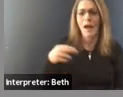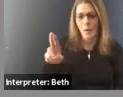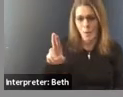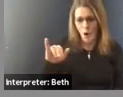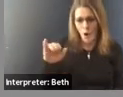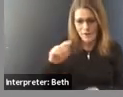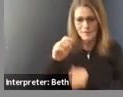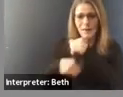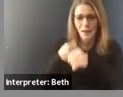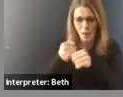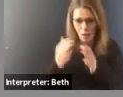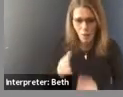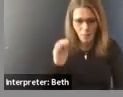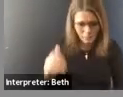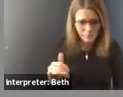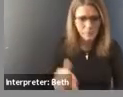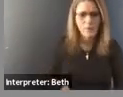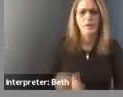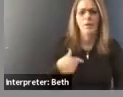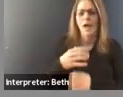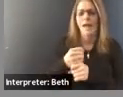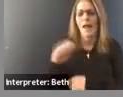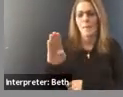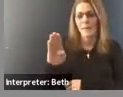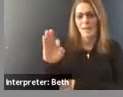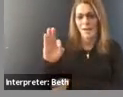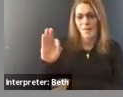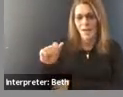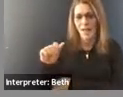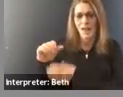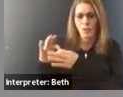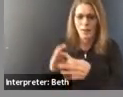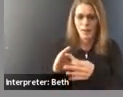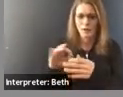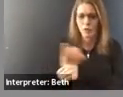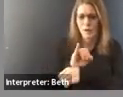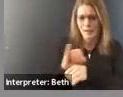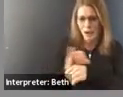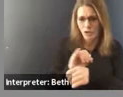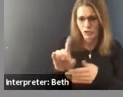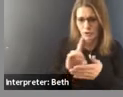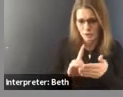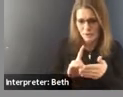well. I got a BFA in industrial design. And like a lot of people